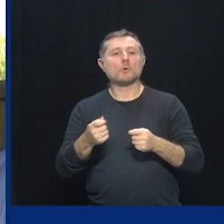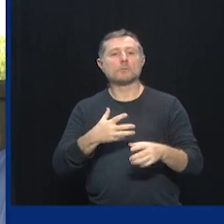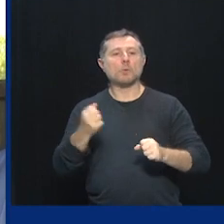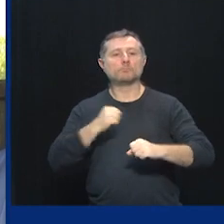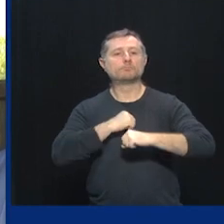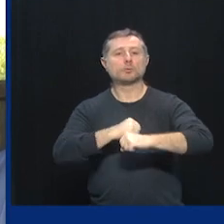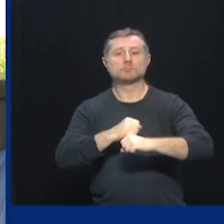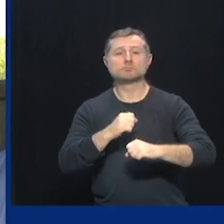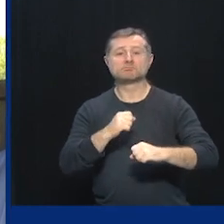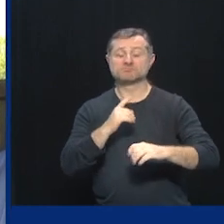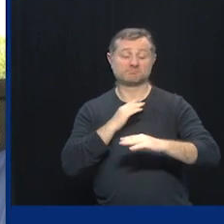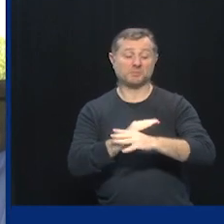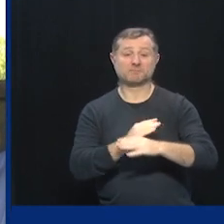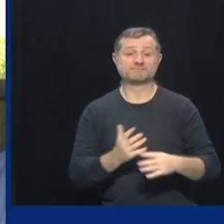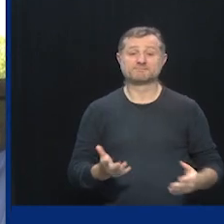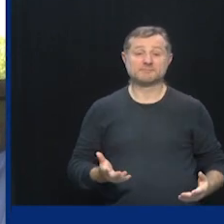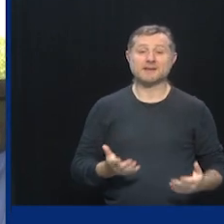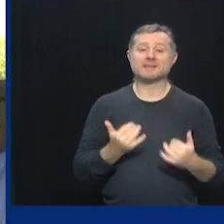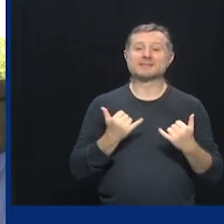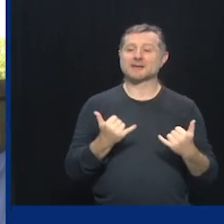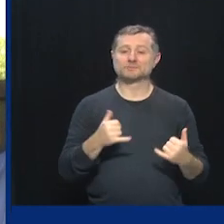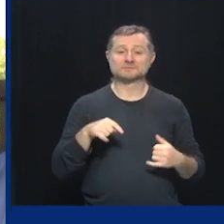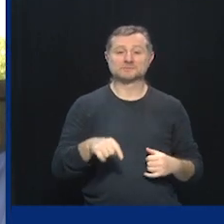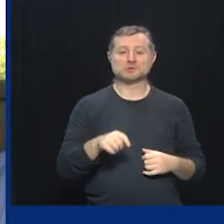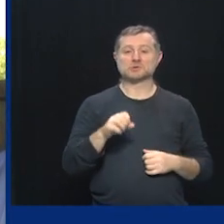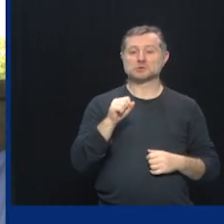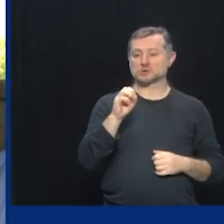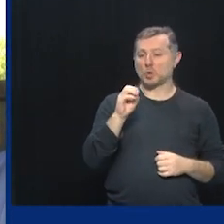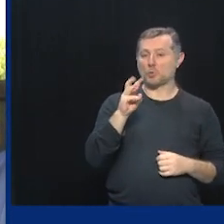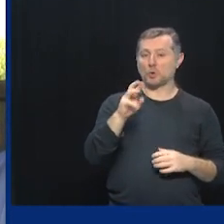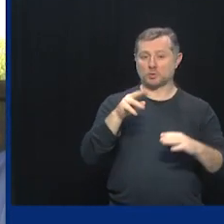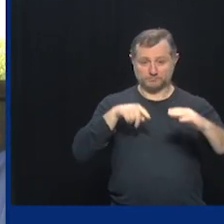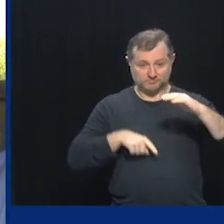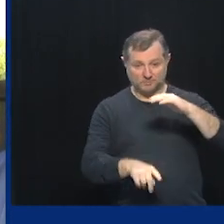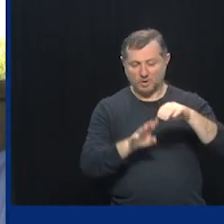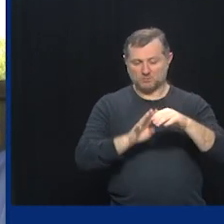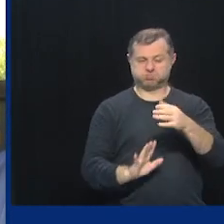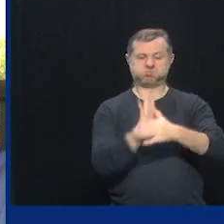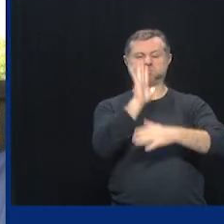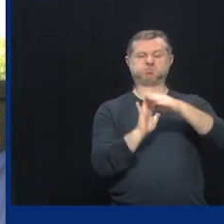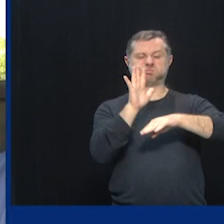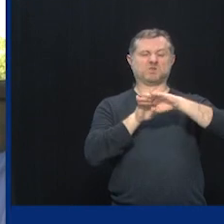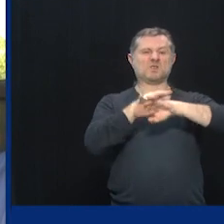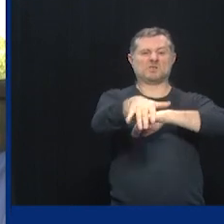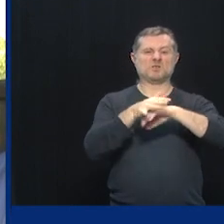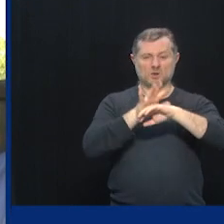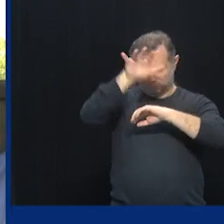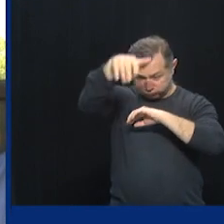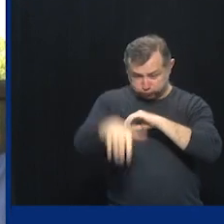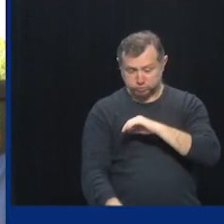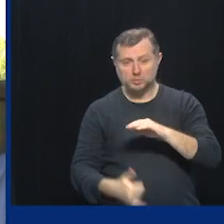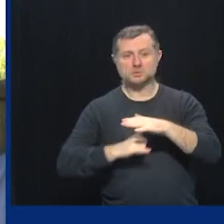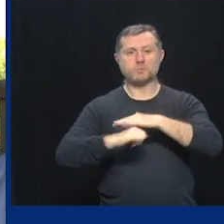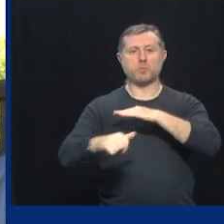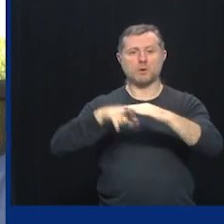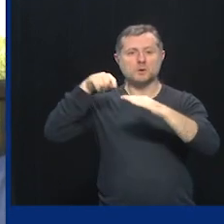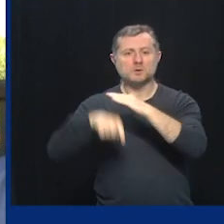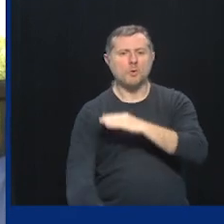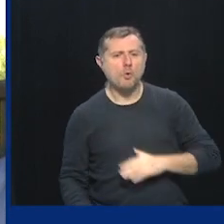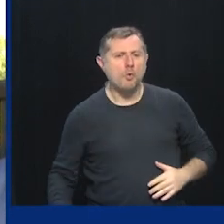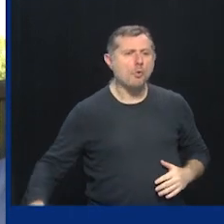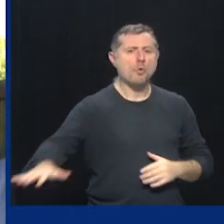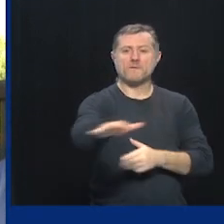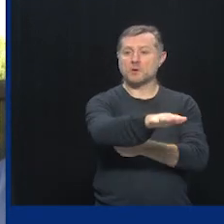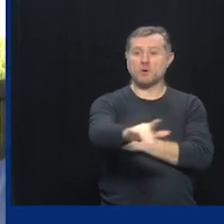drainage systems, and then the floods start going into our subway system. That's what happened here. It happened all over Long Island. It happened in New